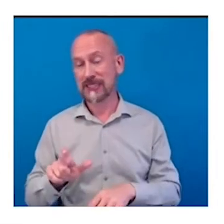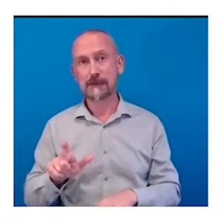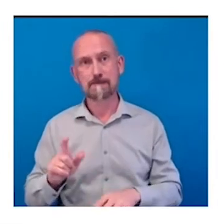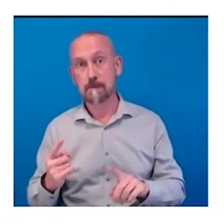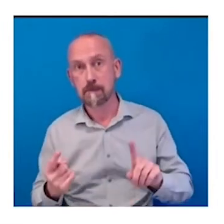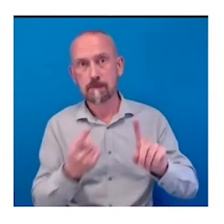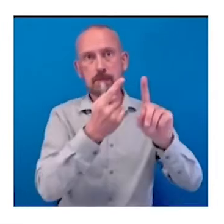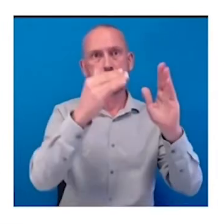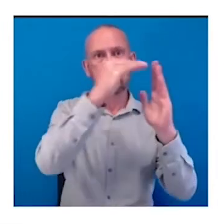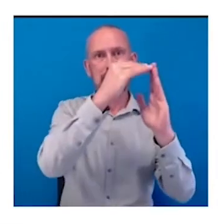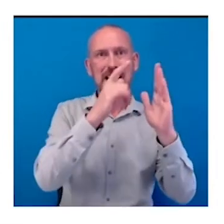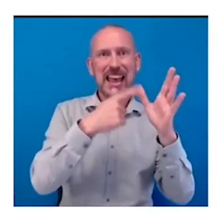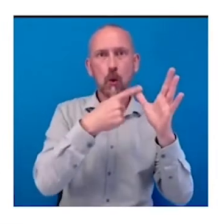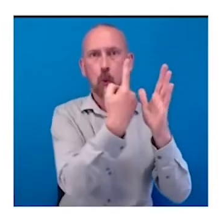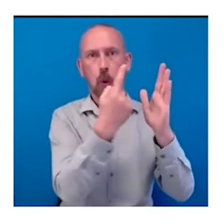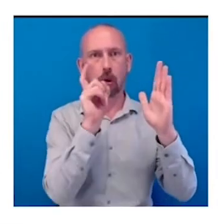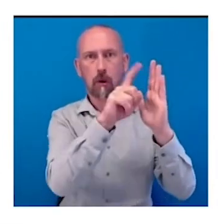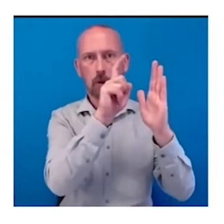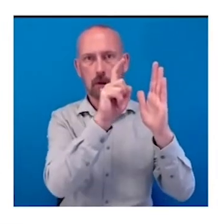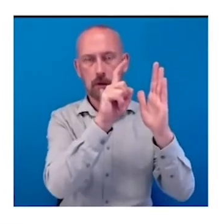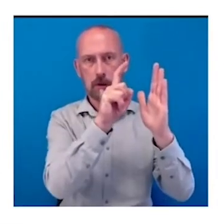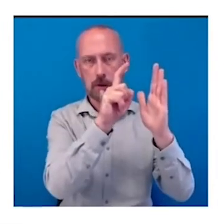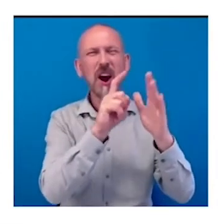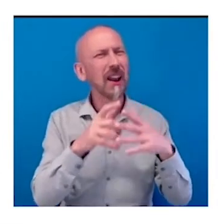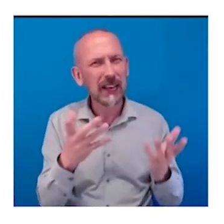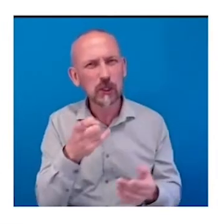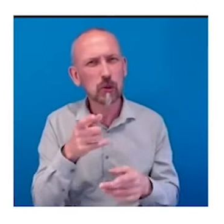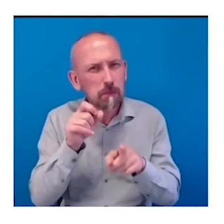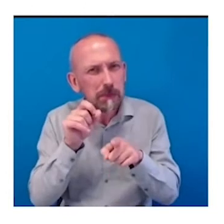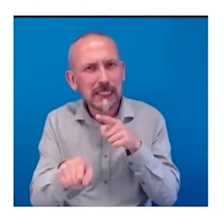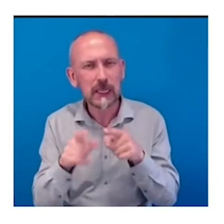want a user to open it up with a very specific cell in mind.